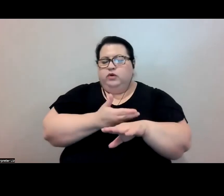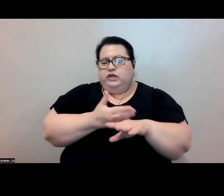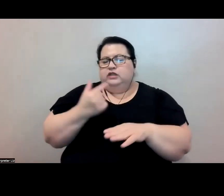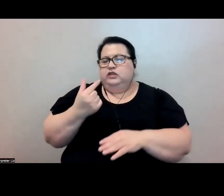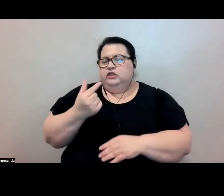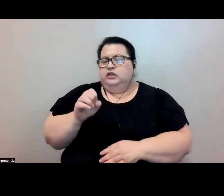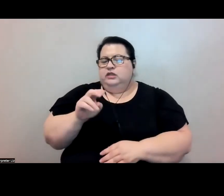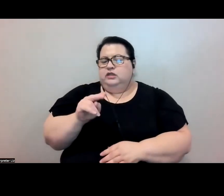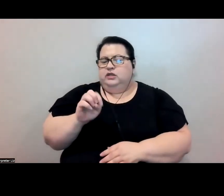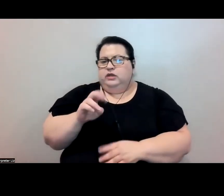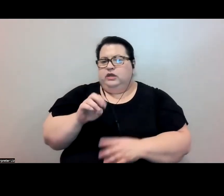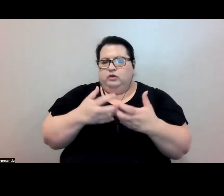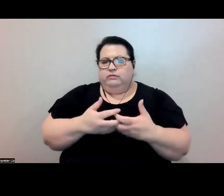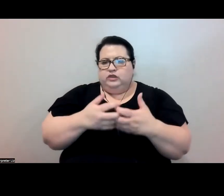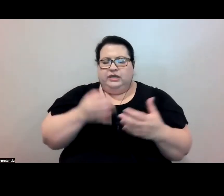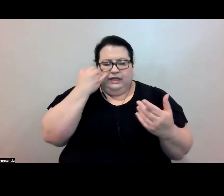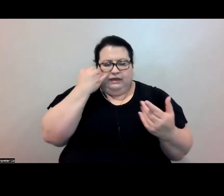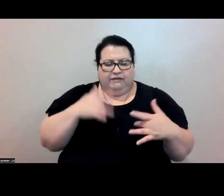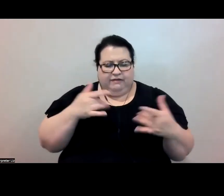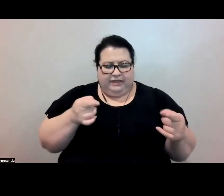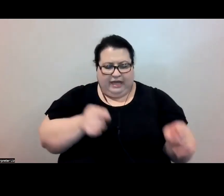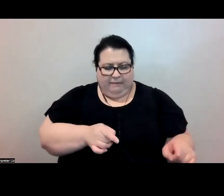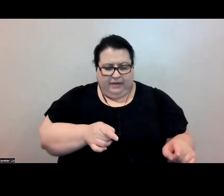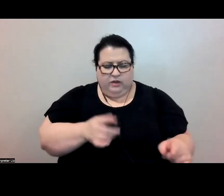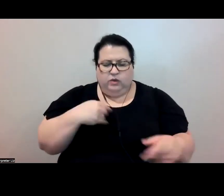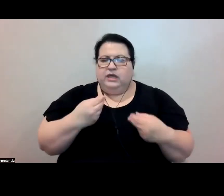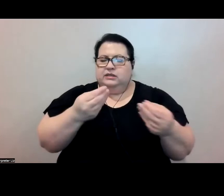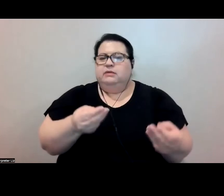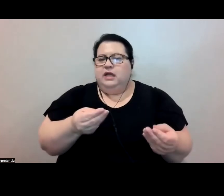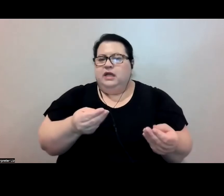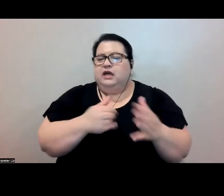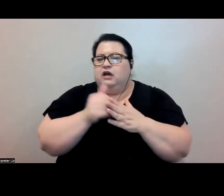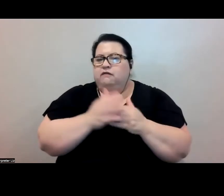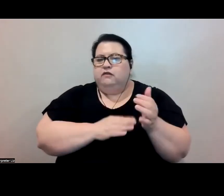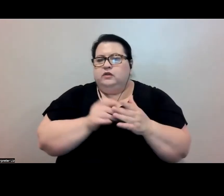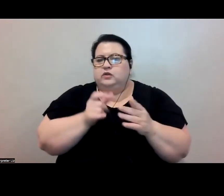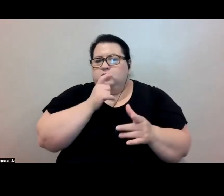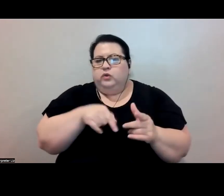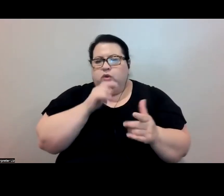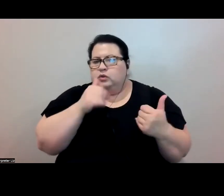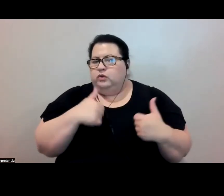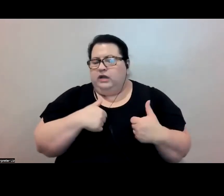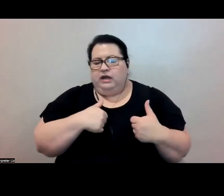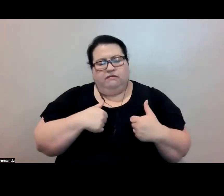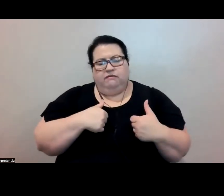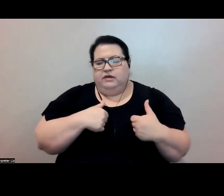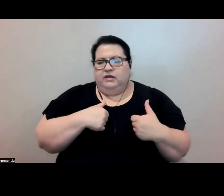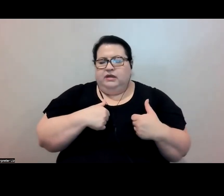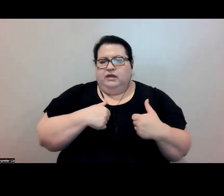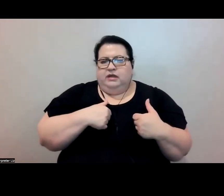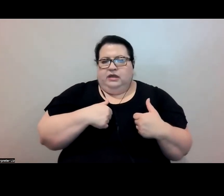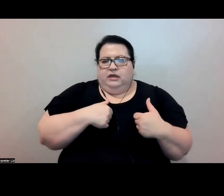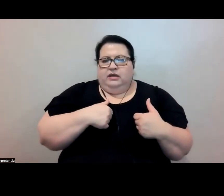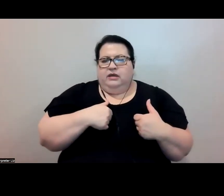that if an event were happening, we can supply comfort to those that don't have a tent, provided the